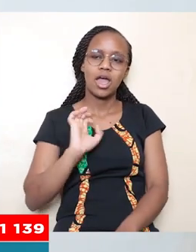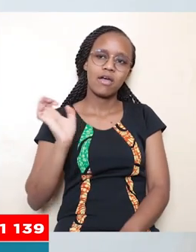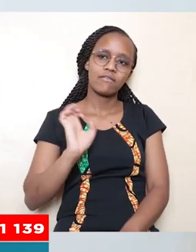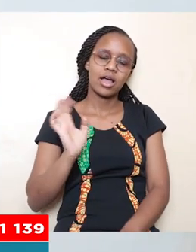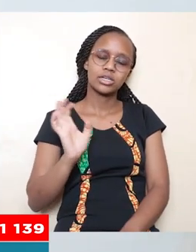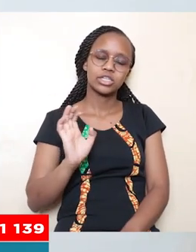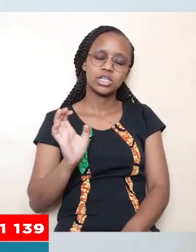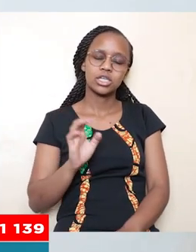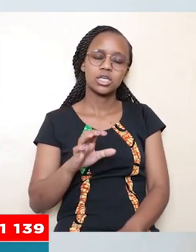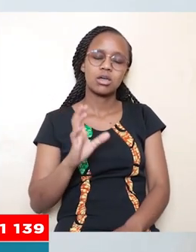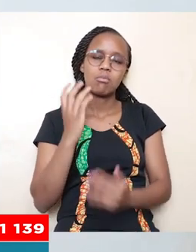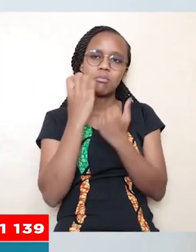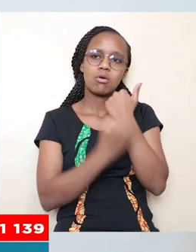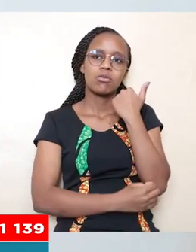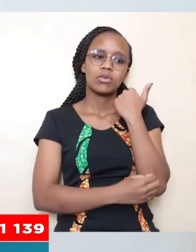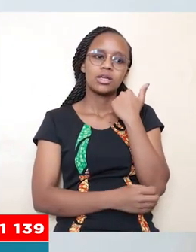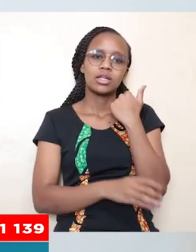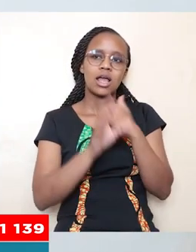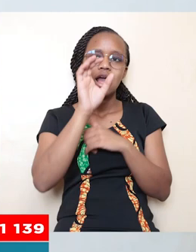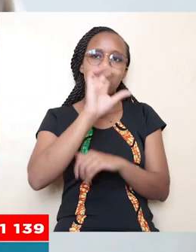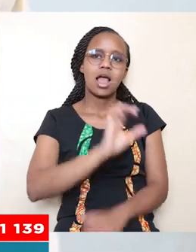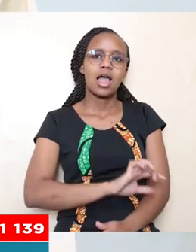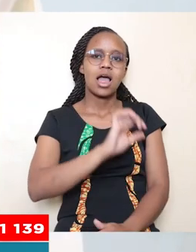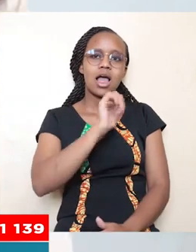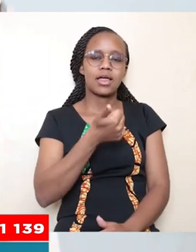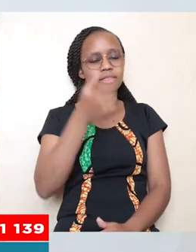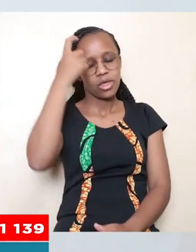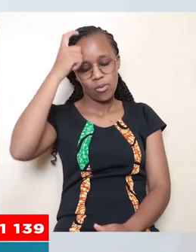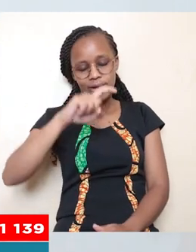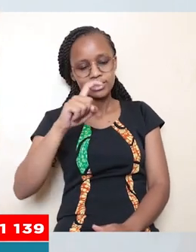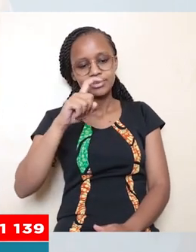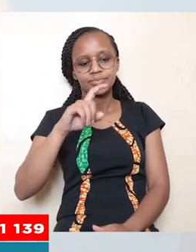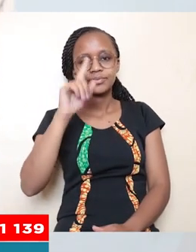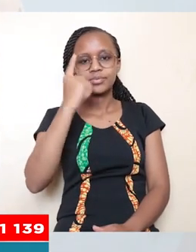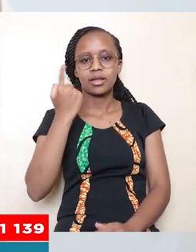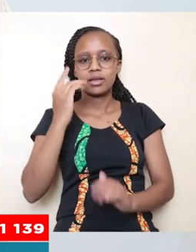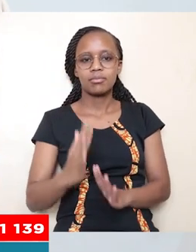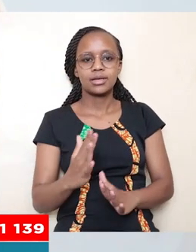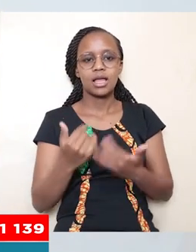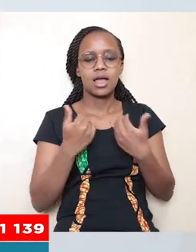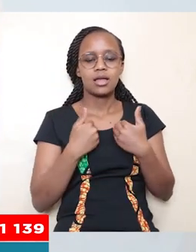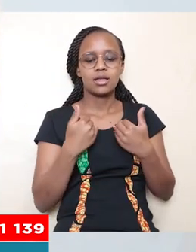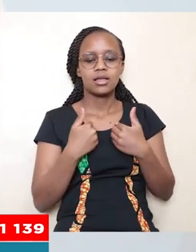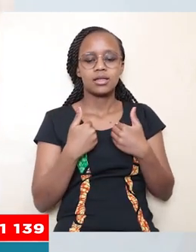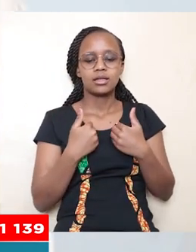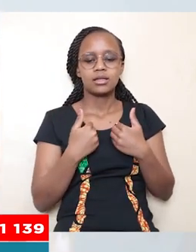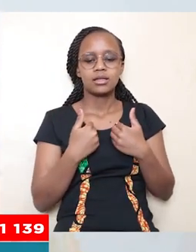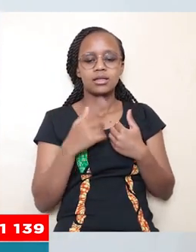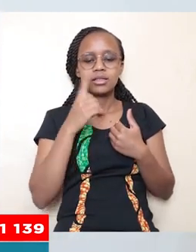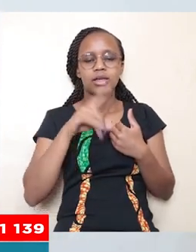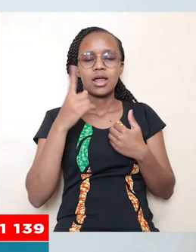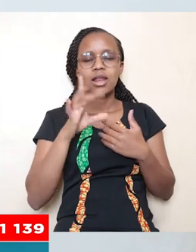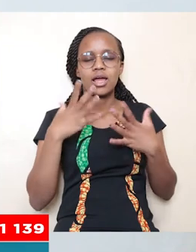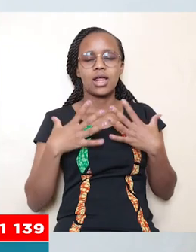evangelical poverty. Otherwise, each one of you is entitled to a dignified